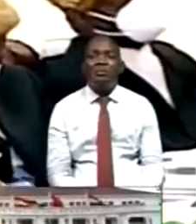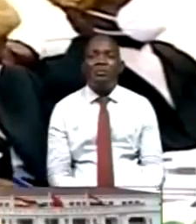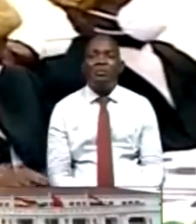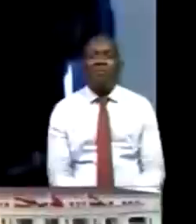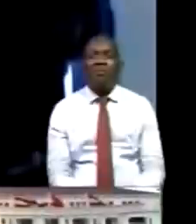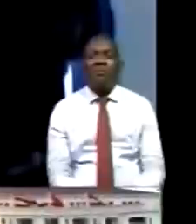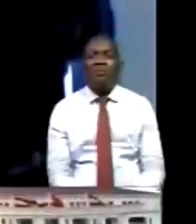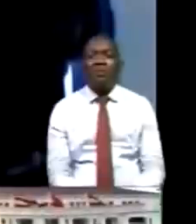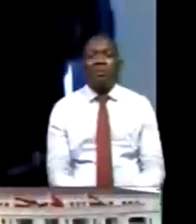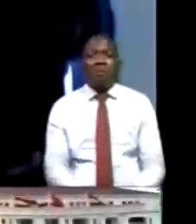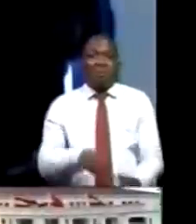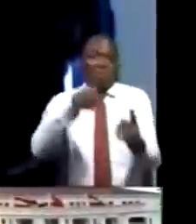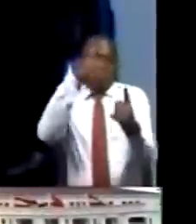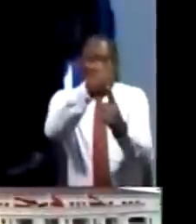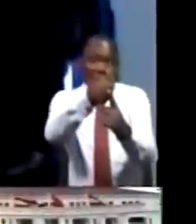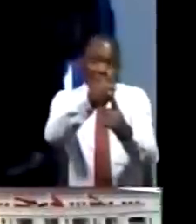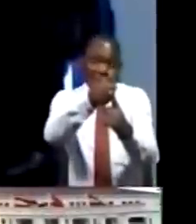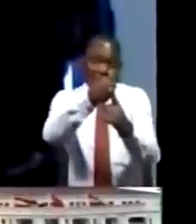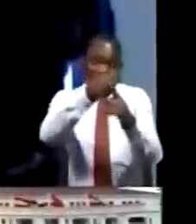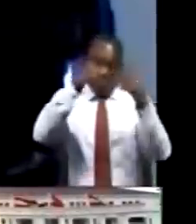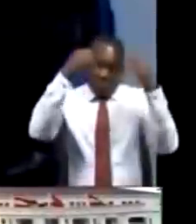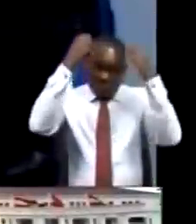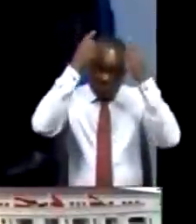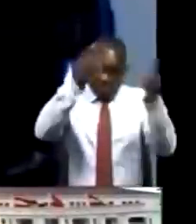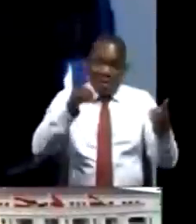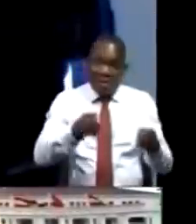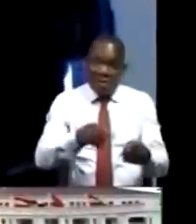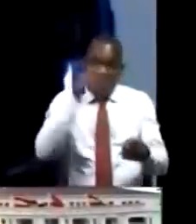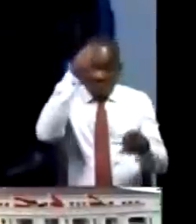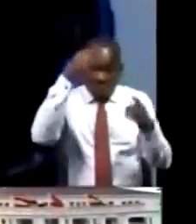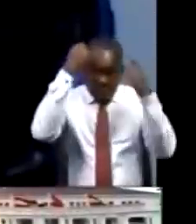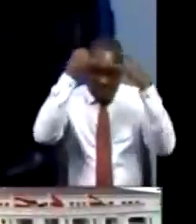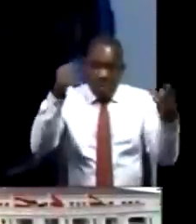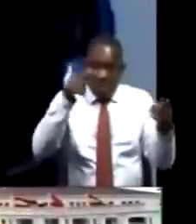You are being judgmental. That is not a fact.